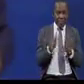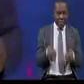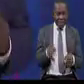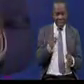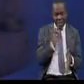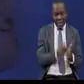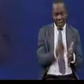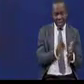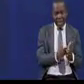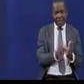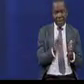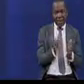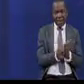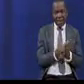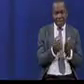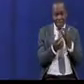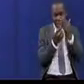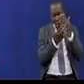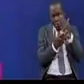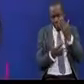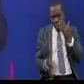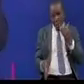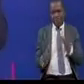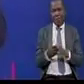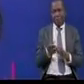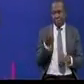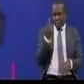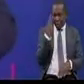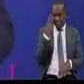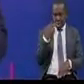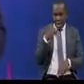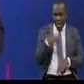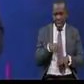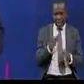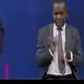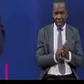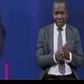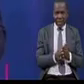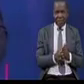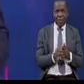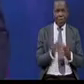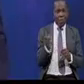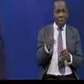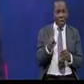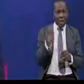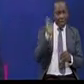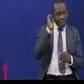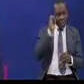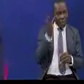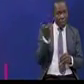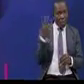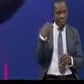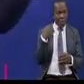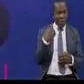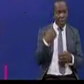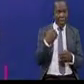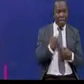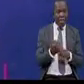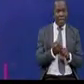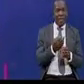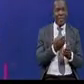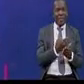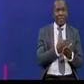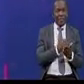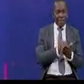Look at that. Look at that. It says, wherewith he was sanctified. And an unholy thing. It counts that